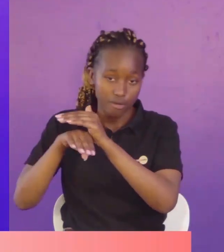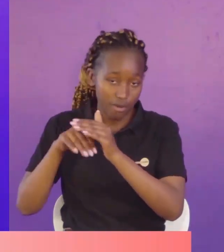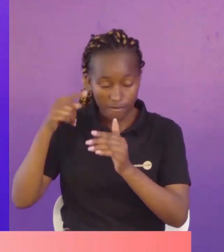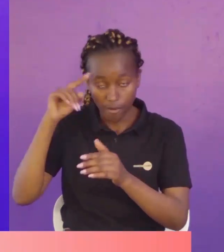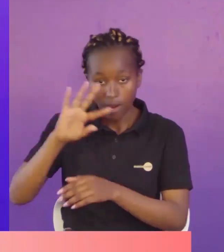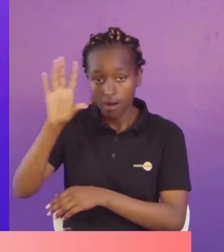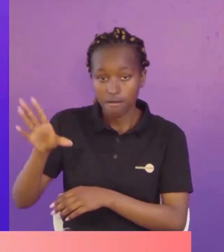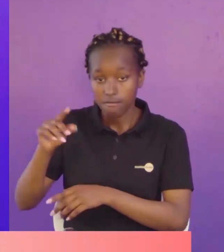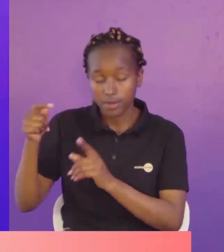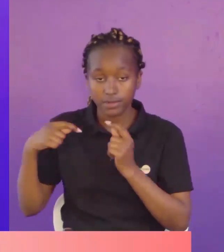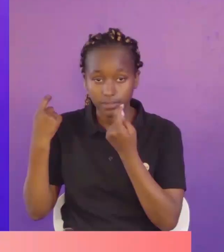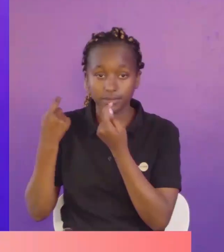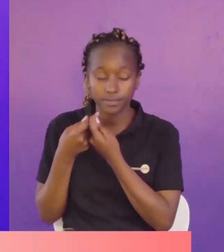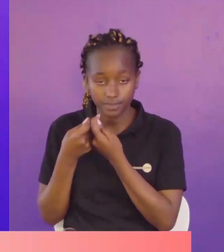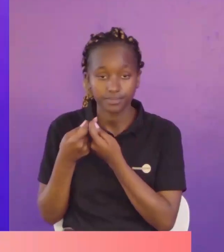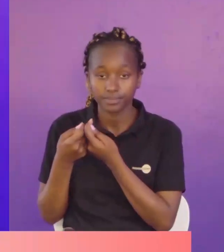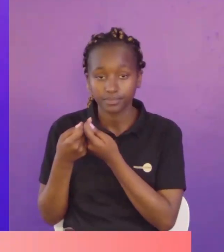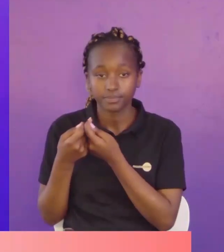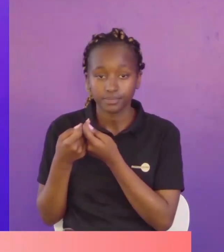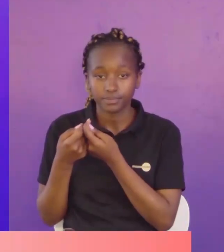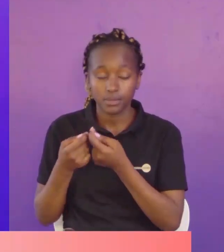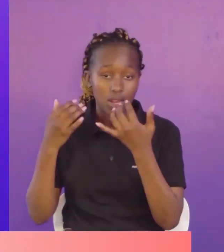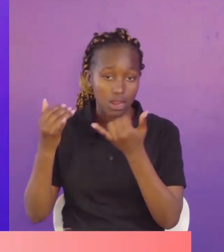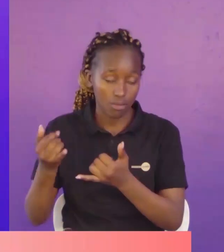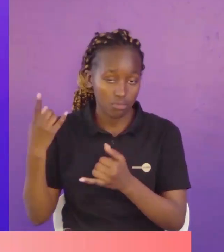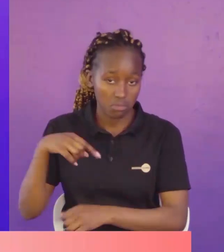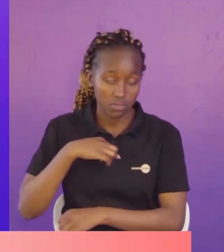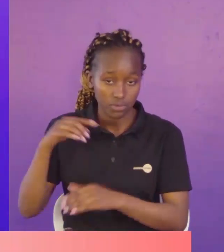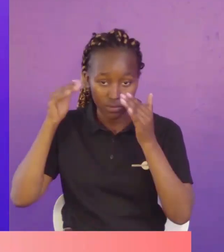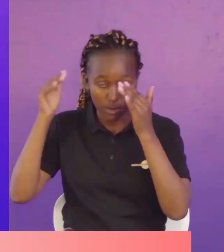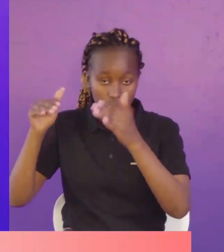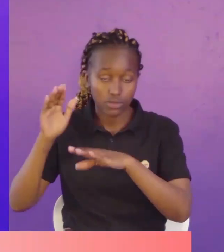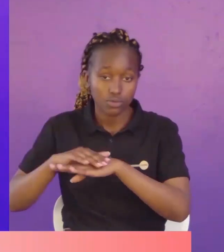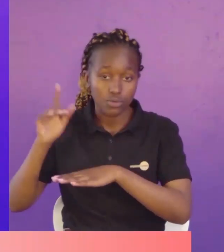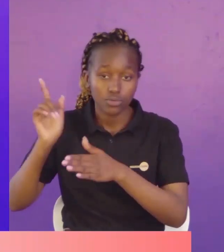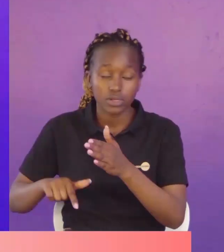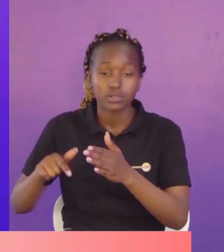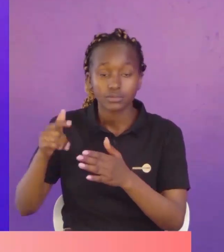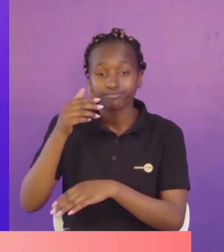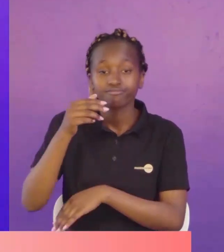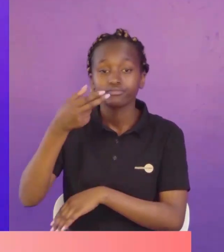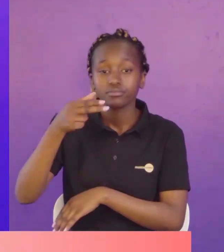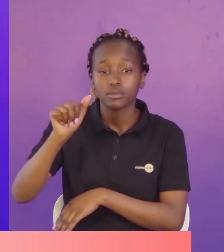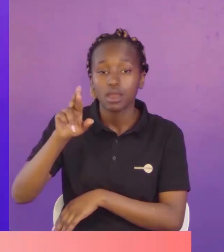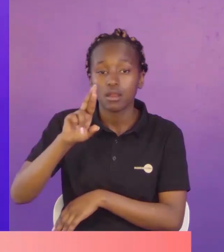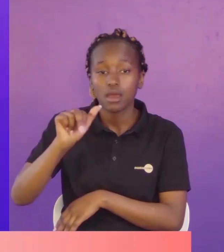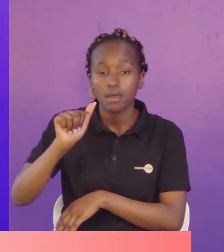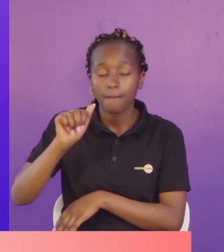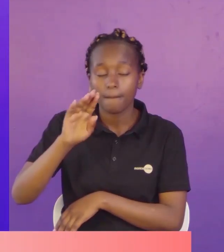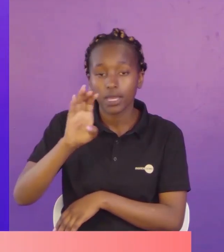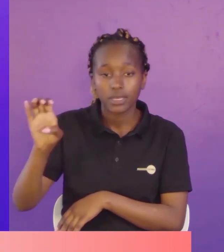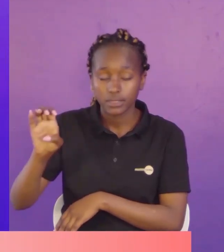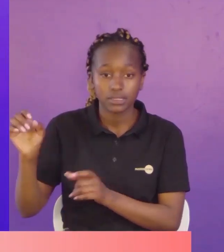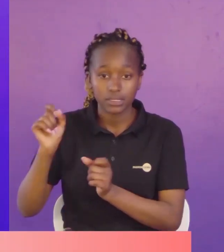teams. And our focus will be on the Harambee Stars. On Friday, we played